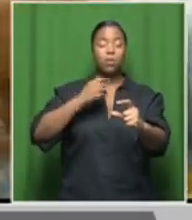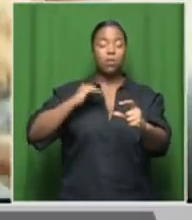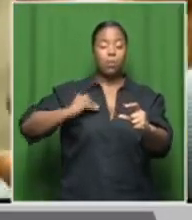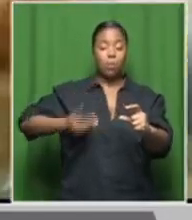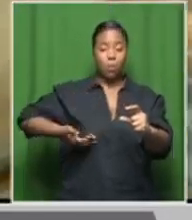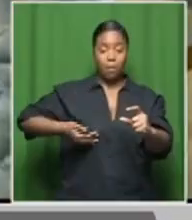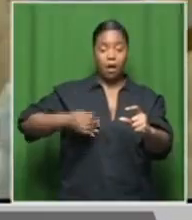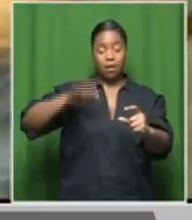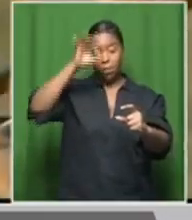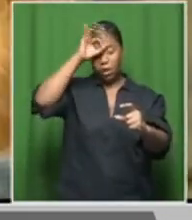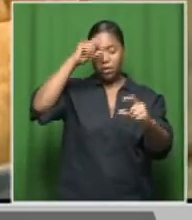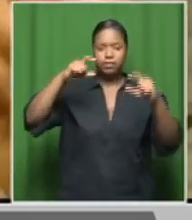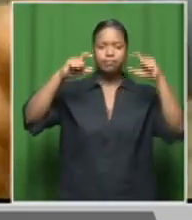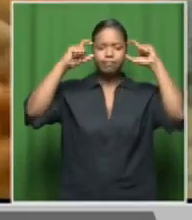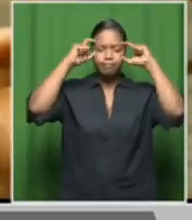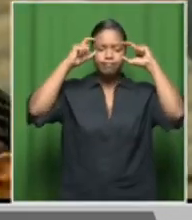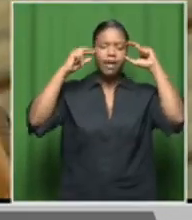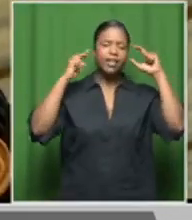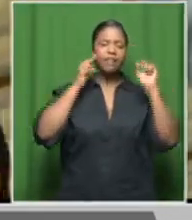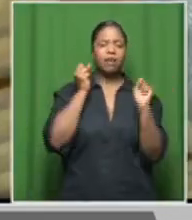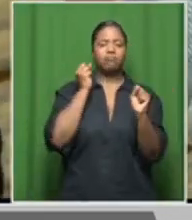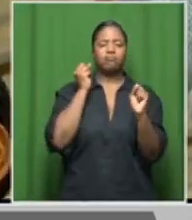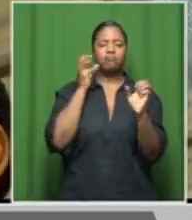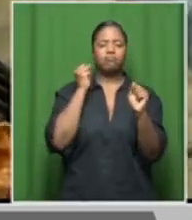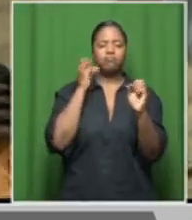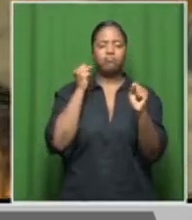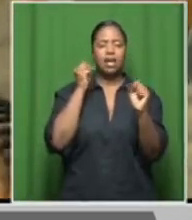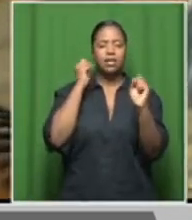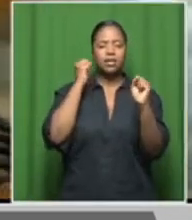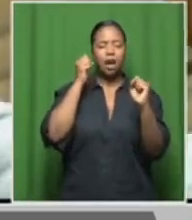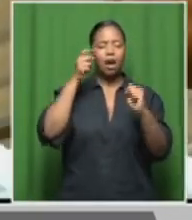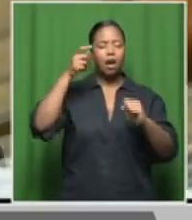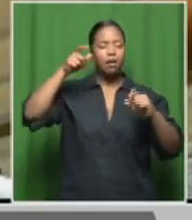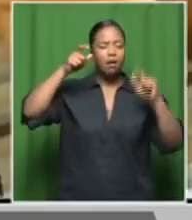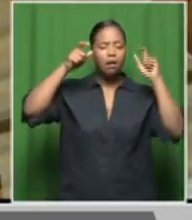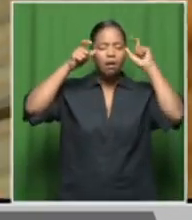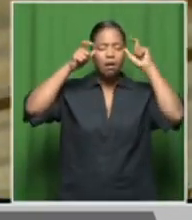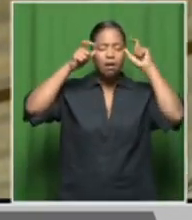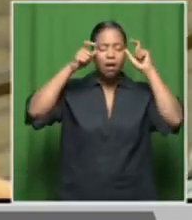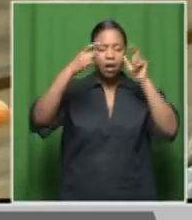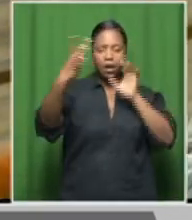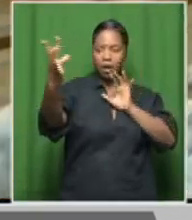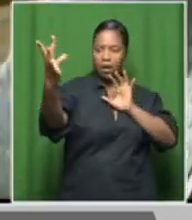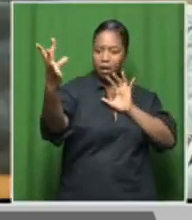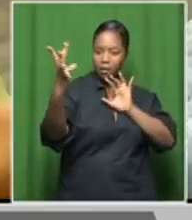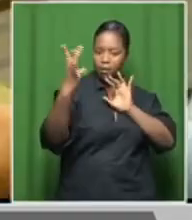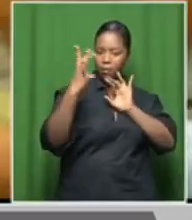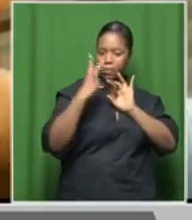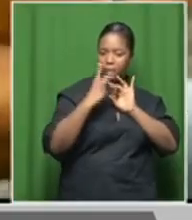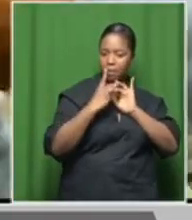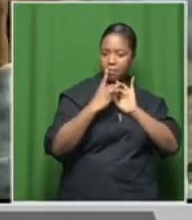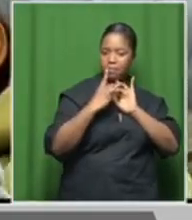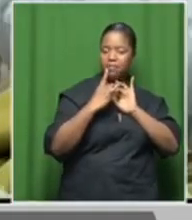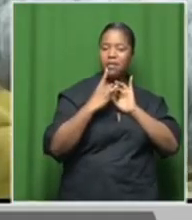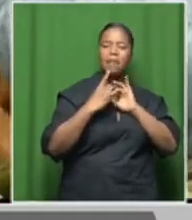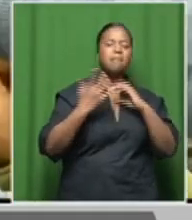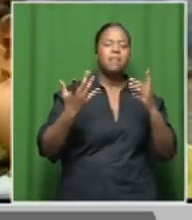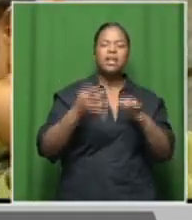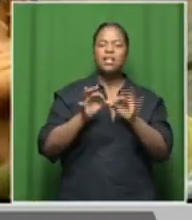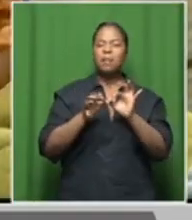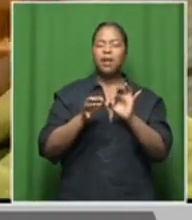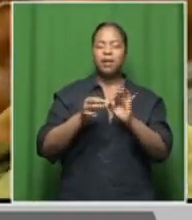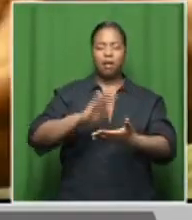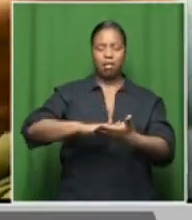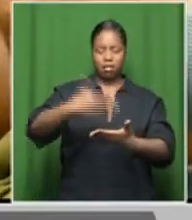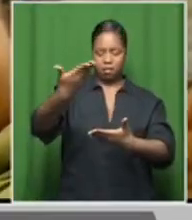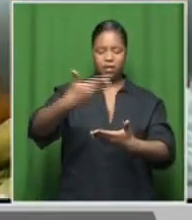glasses, and a deaf person will start to sign. And then the signs will then be remotely sent to an interpreter sitting somewhere, and then